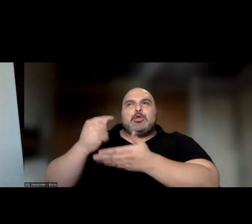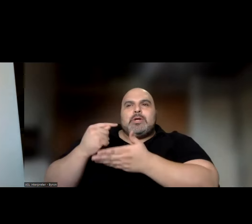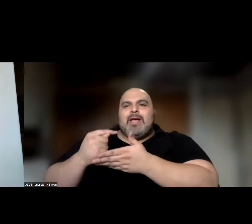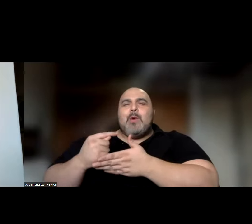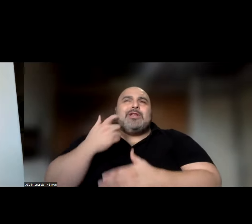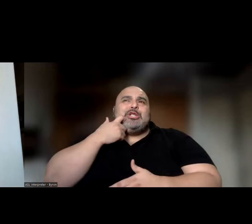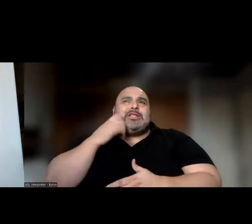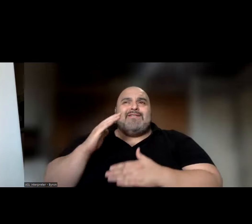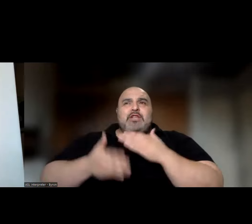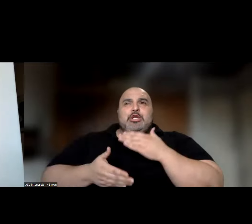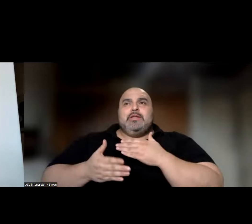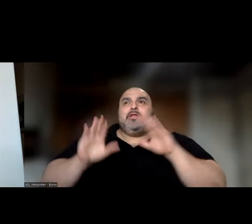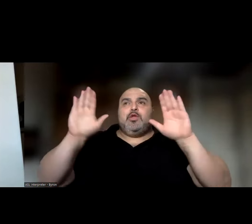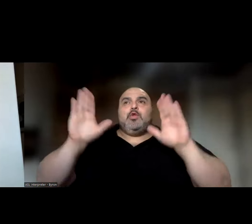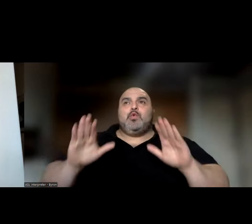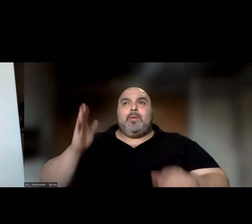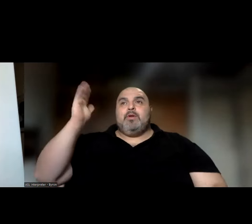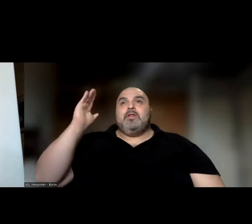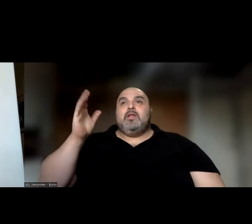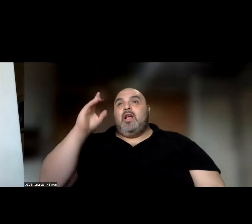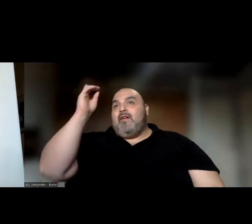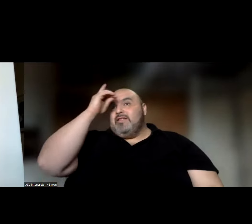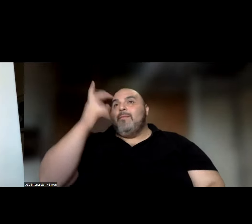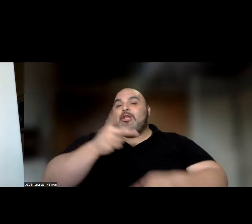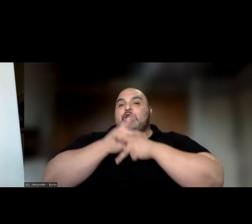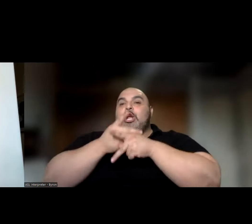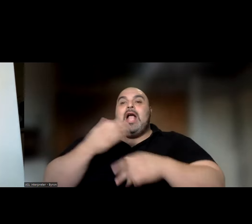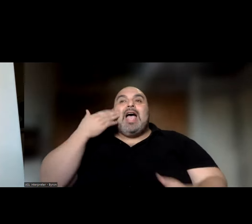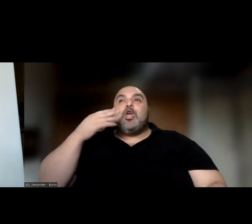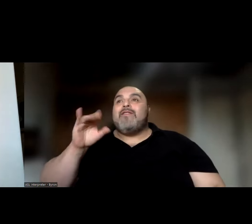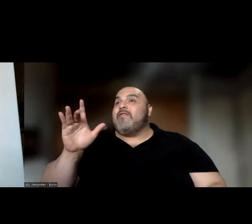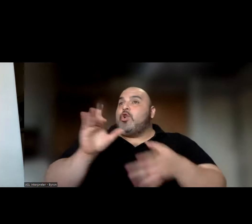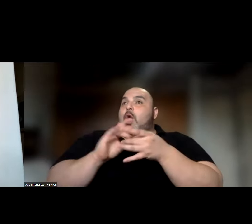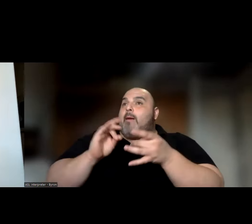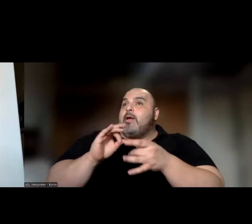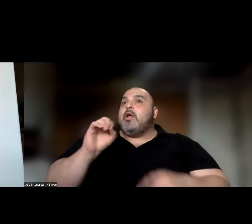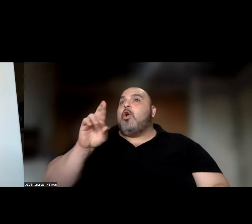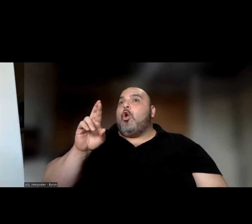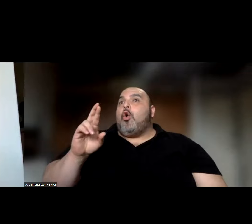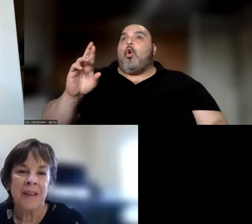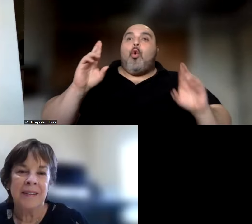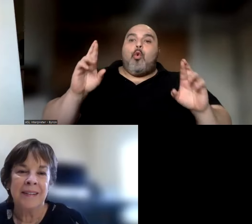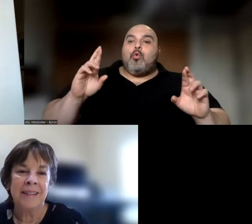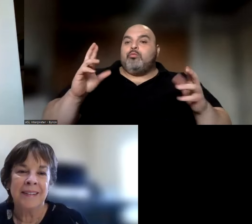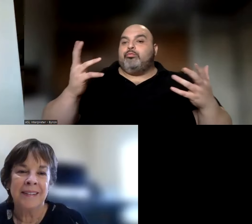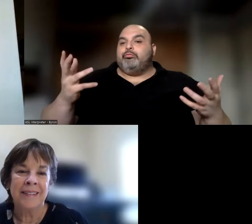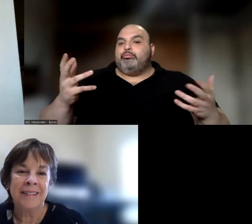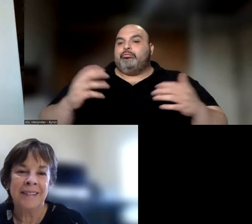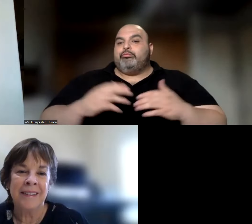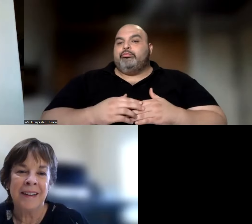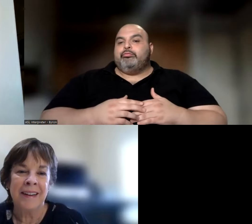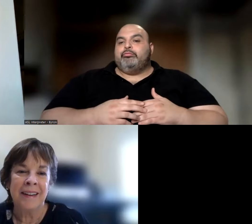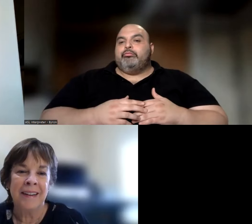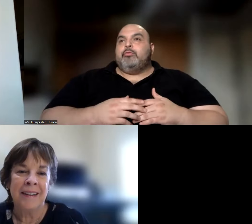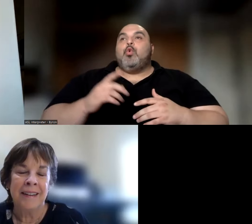that great presentation about Dementia Care Aware. I didn't know if you had any comments or hope having heard that presentation